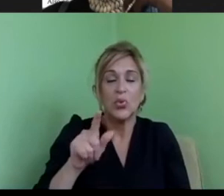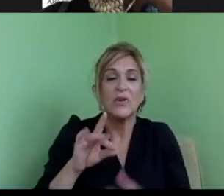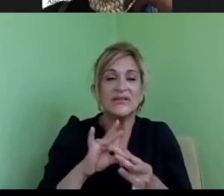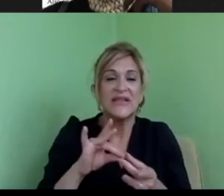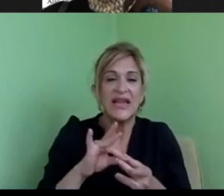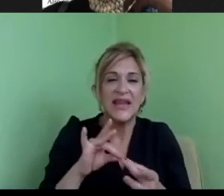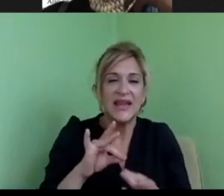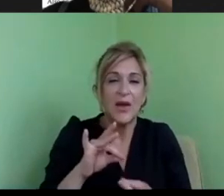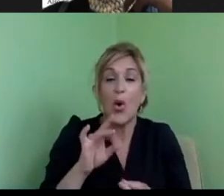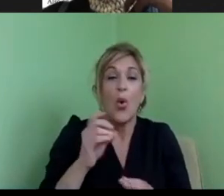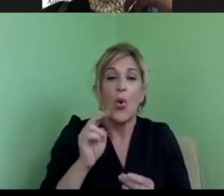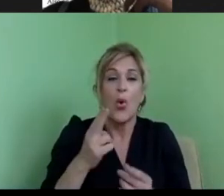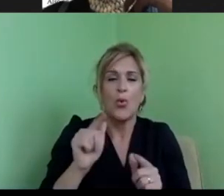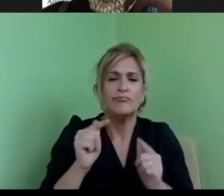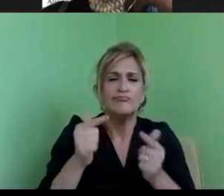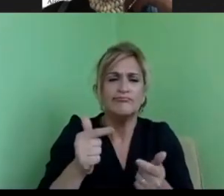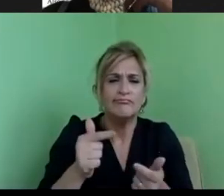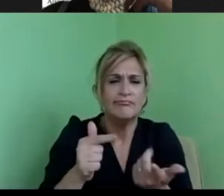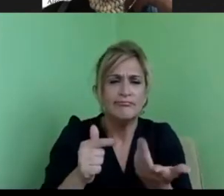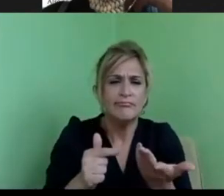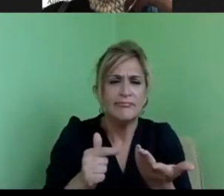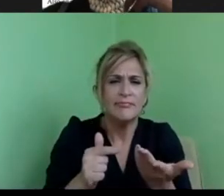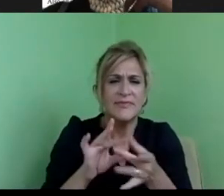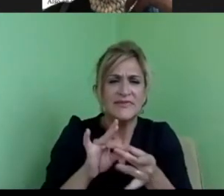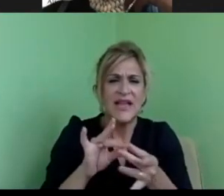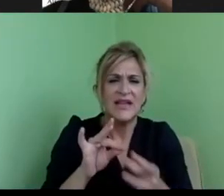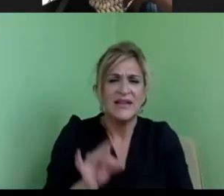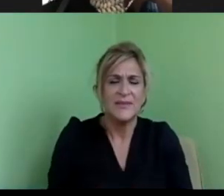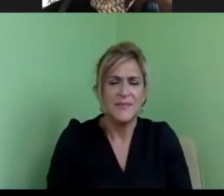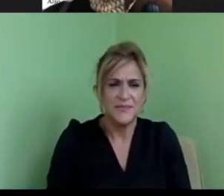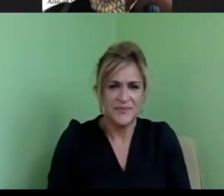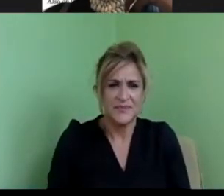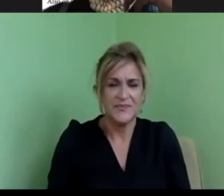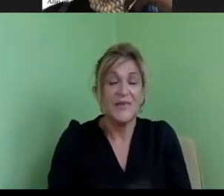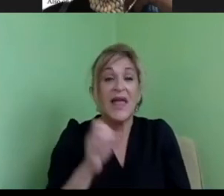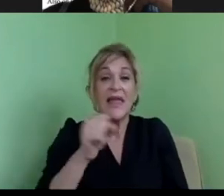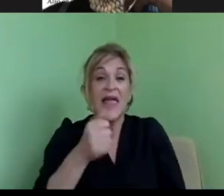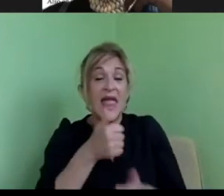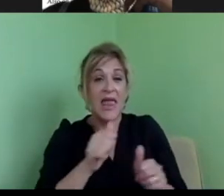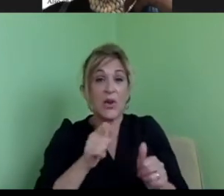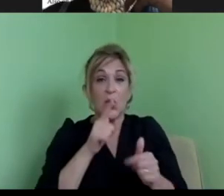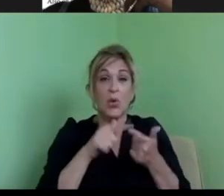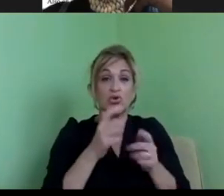we're just going to say that if anybody wants to receive a transmission